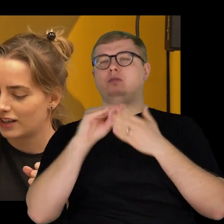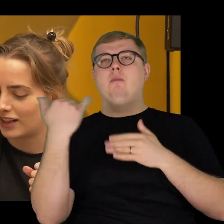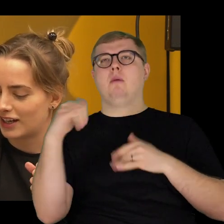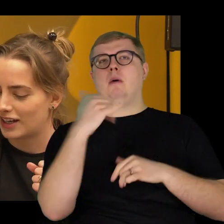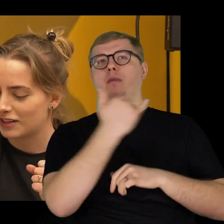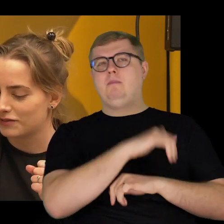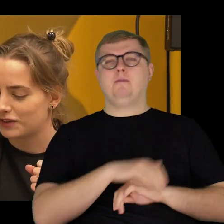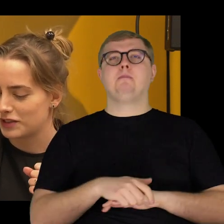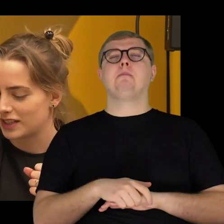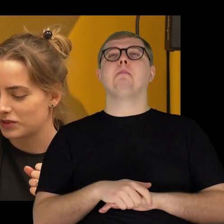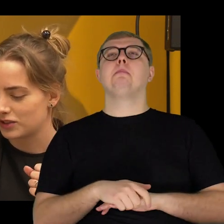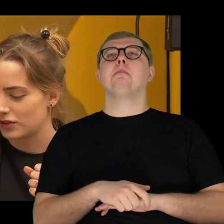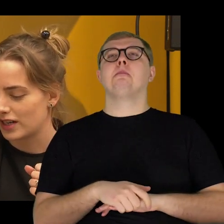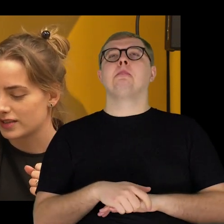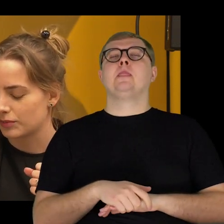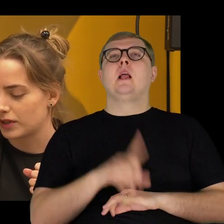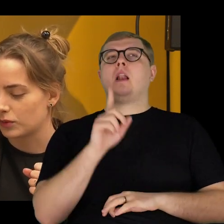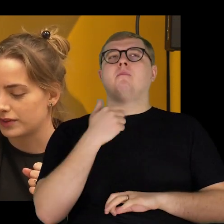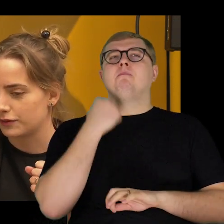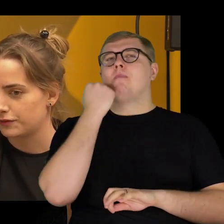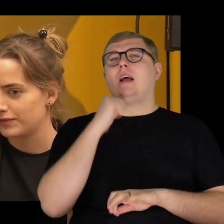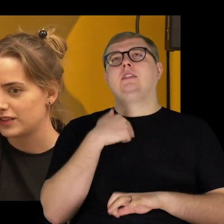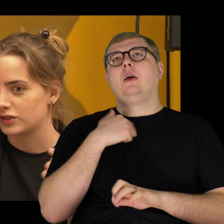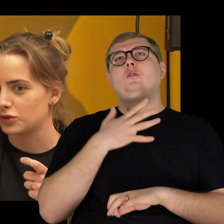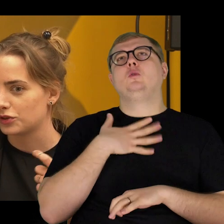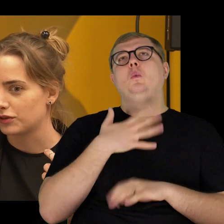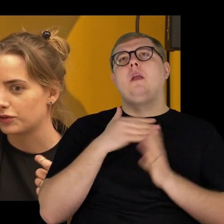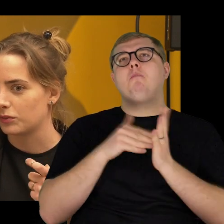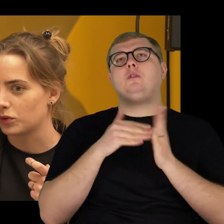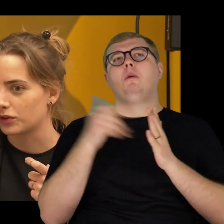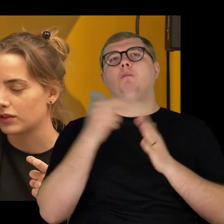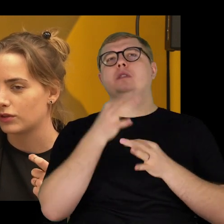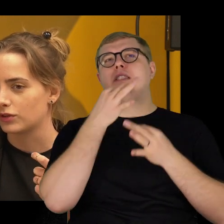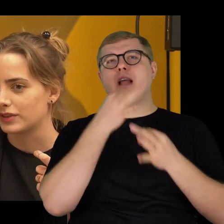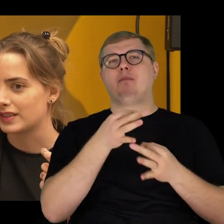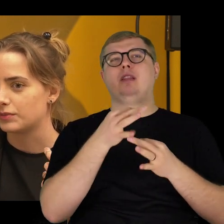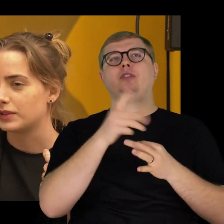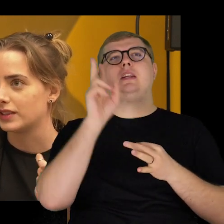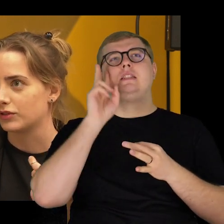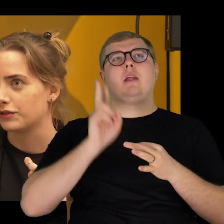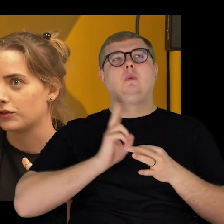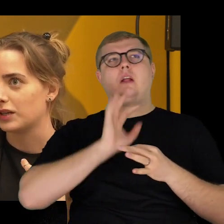I am very tempted to ask about the institutional framework or disciplinary